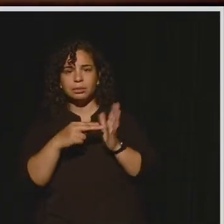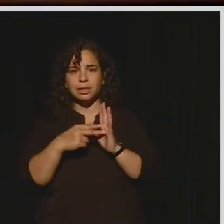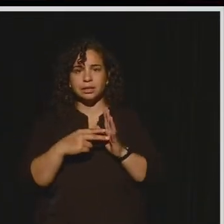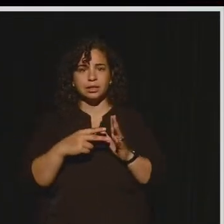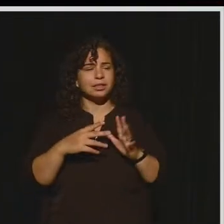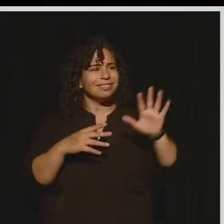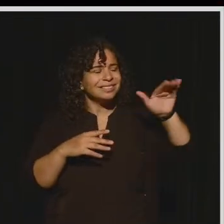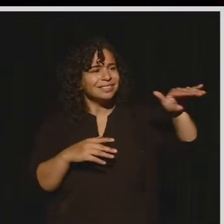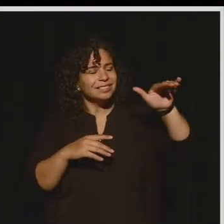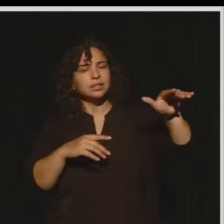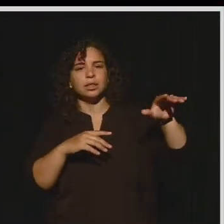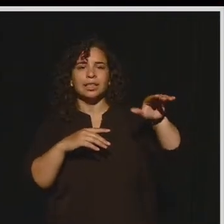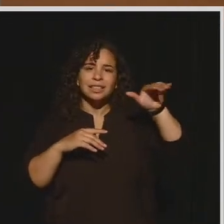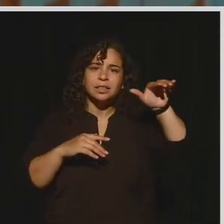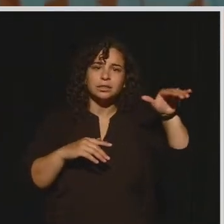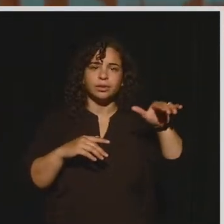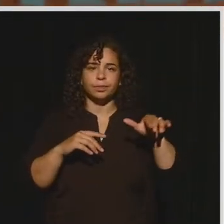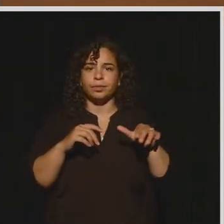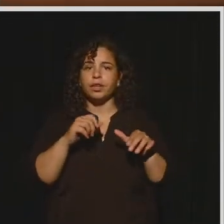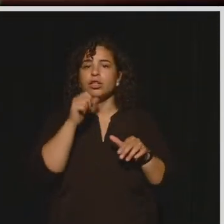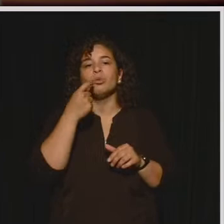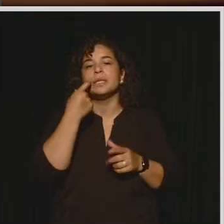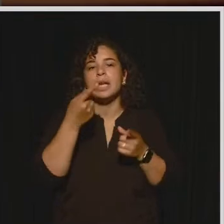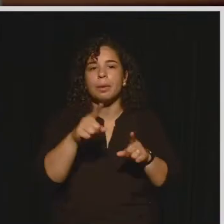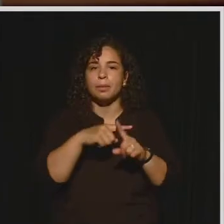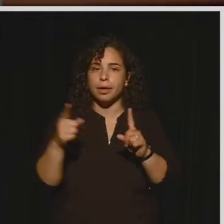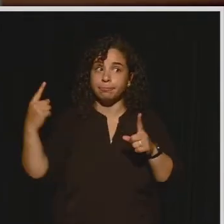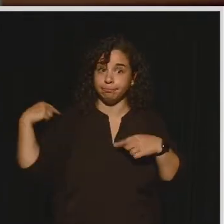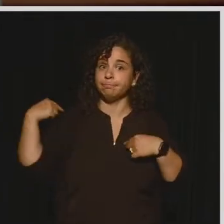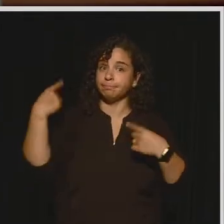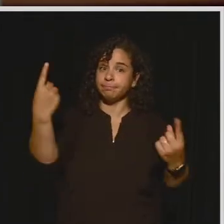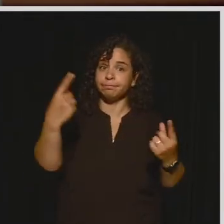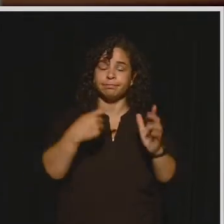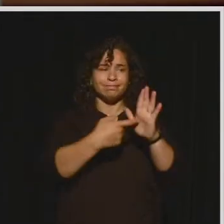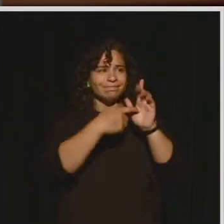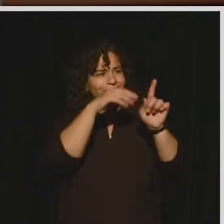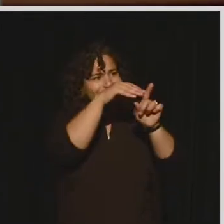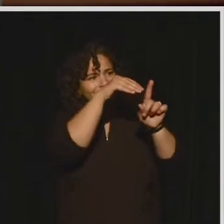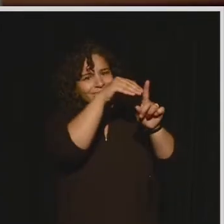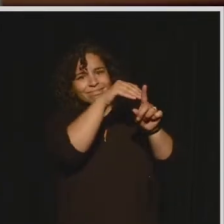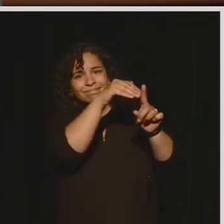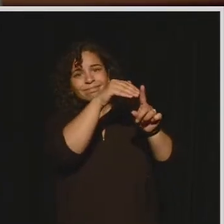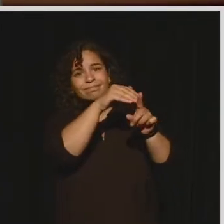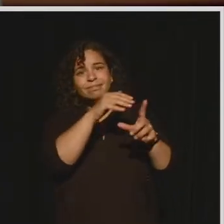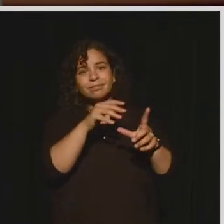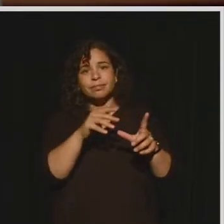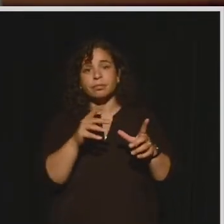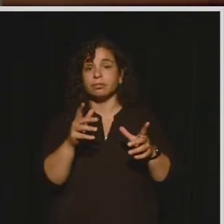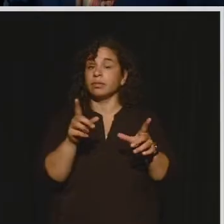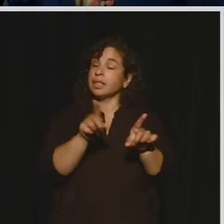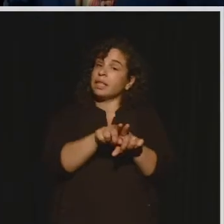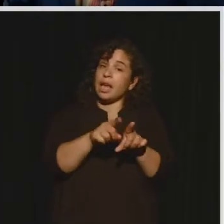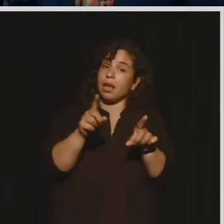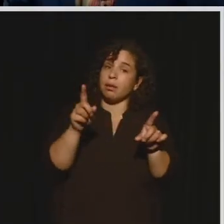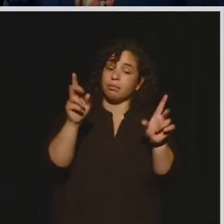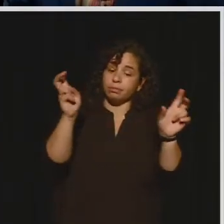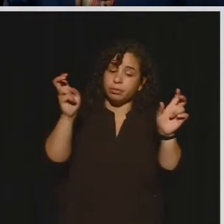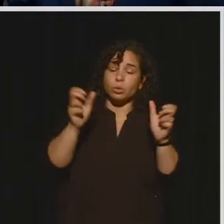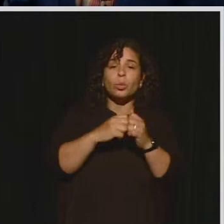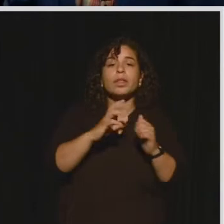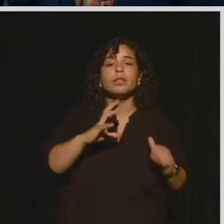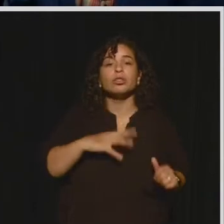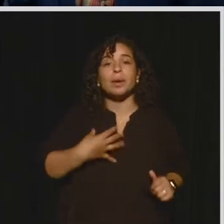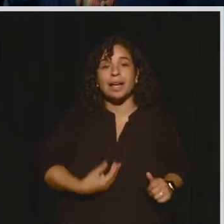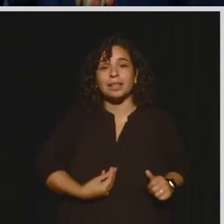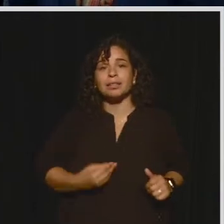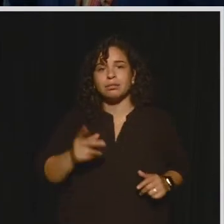And, and what you were saying about the way that trans folks have really come into a kind